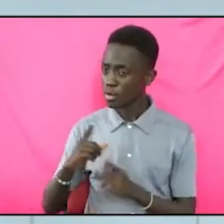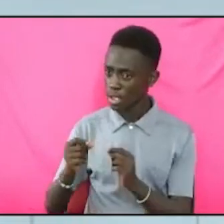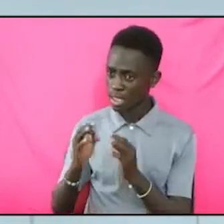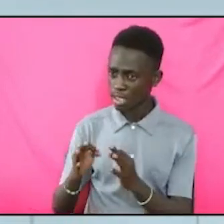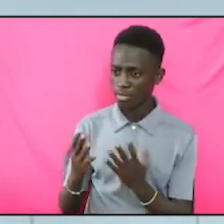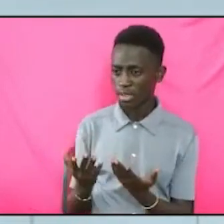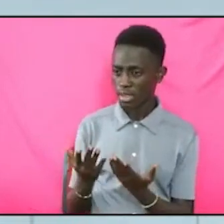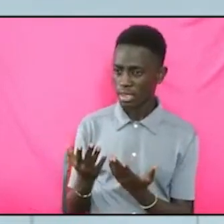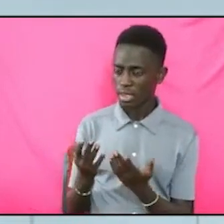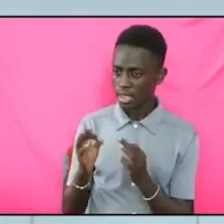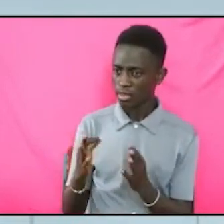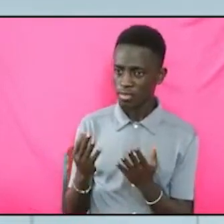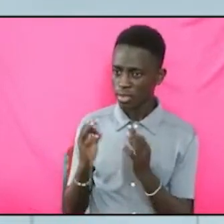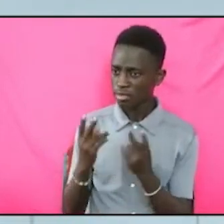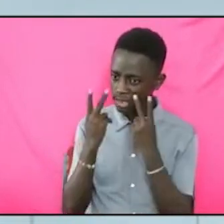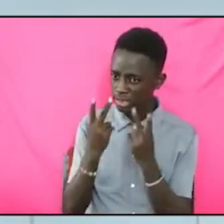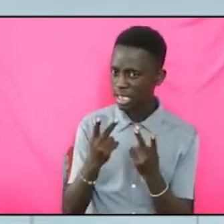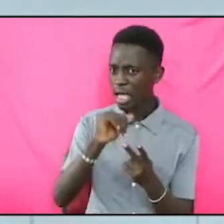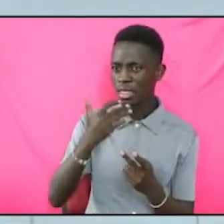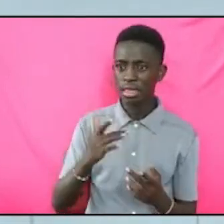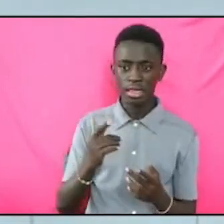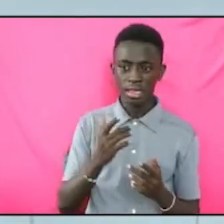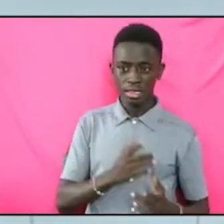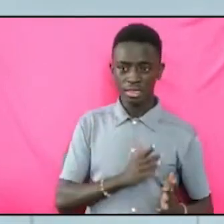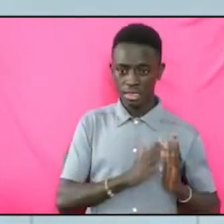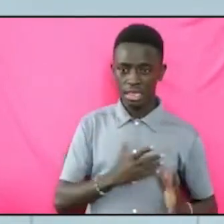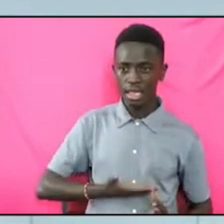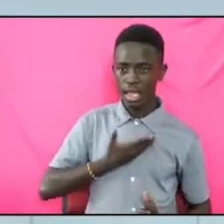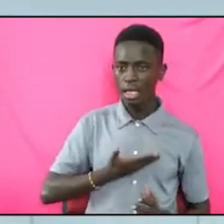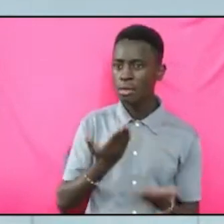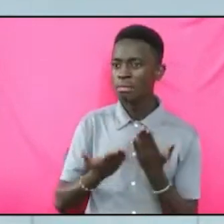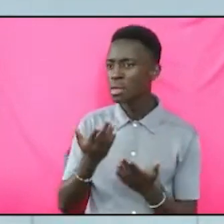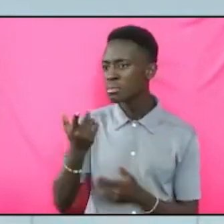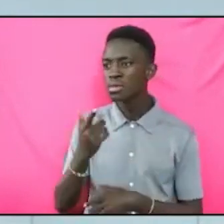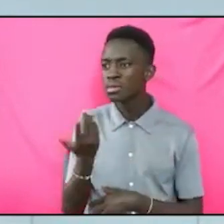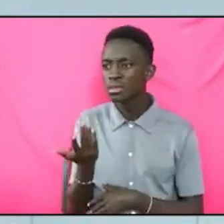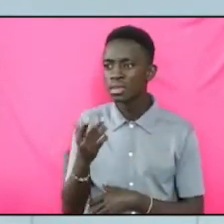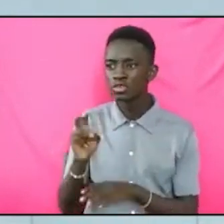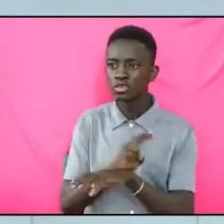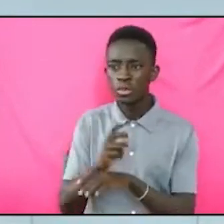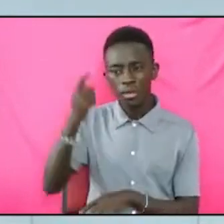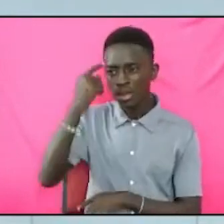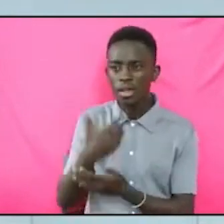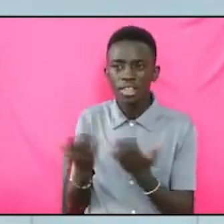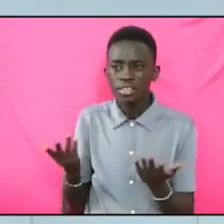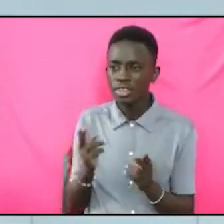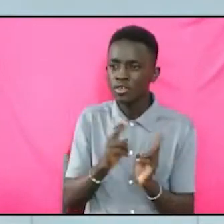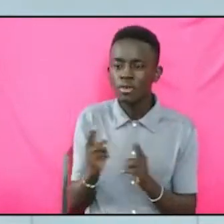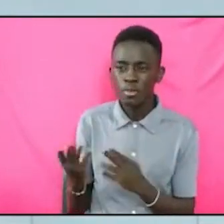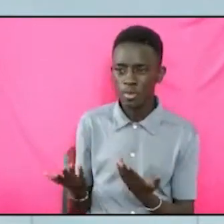me forgive him. Wacha tu nimsamehe. And I told her, please sign your documents. What is that thing that is causing you a lot of